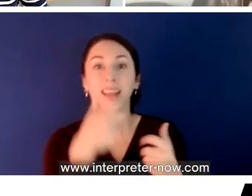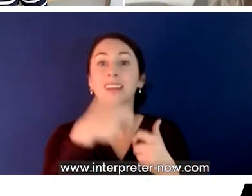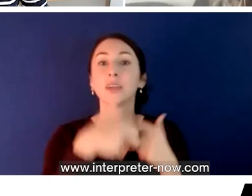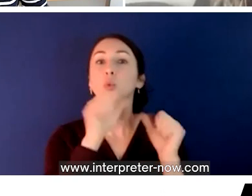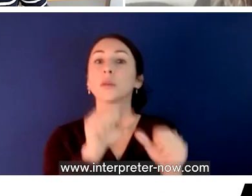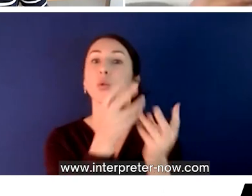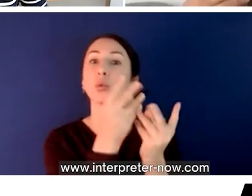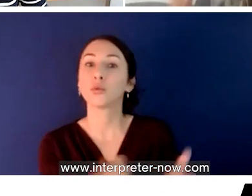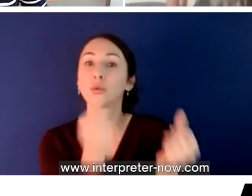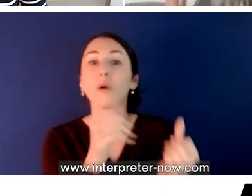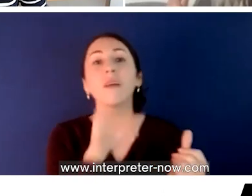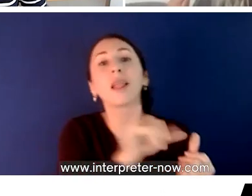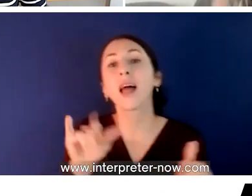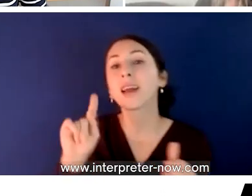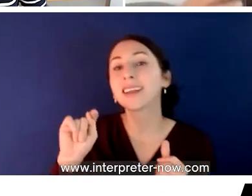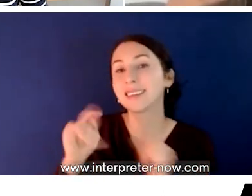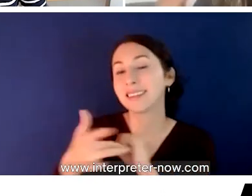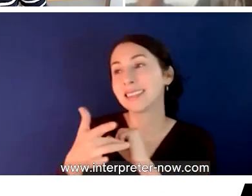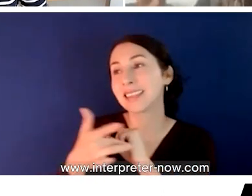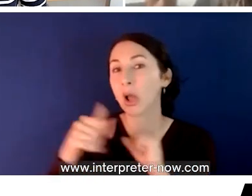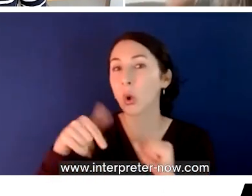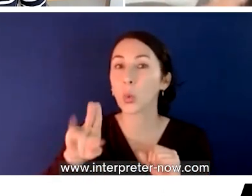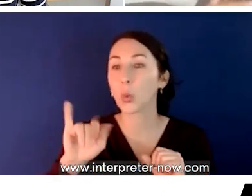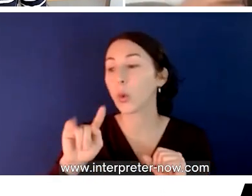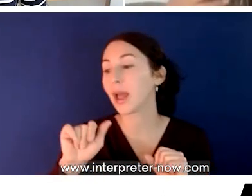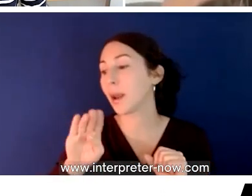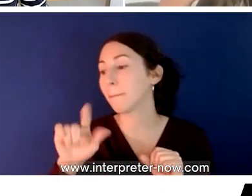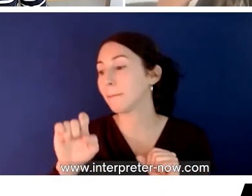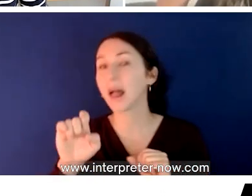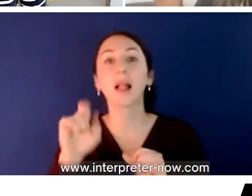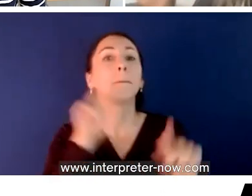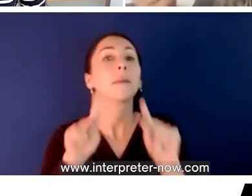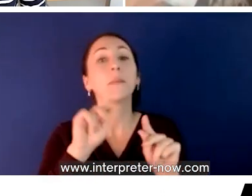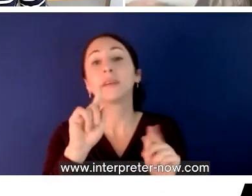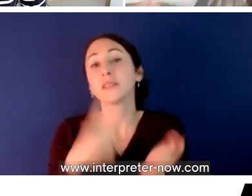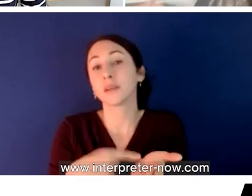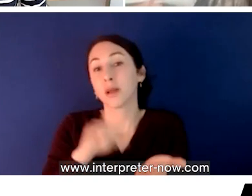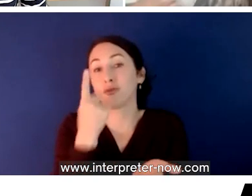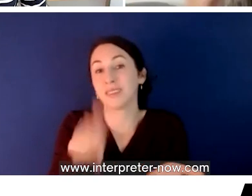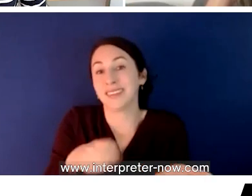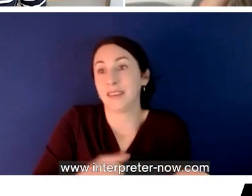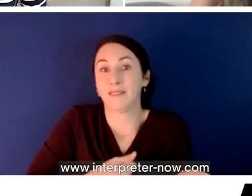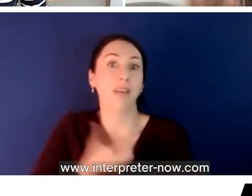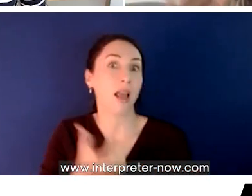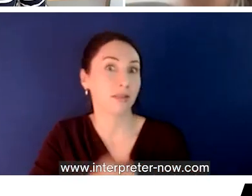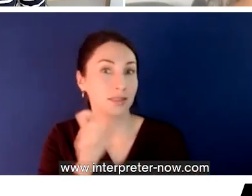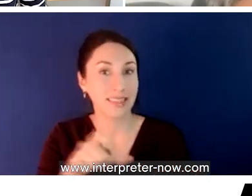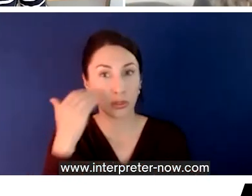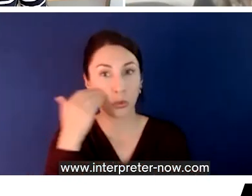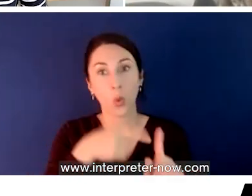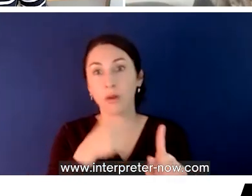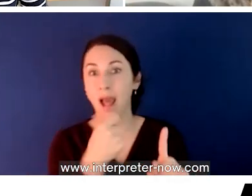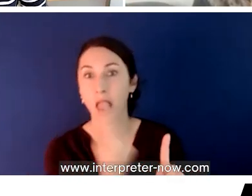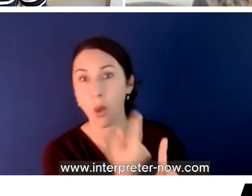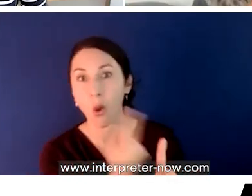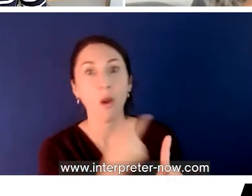does, like sometimes they just need to vent, right? They need to know they're not alone in it. They need to know that they're not the only ones experiencing it. And so, right, there's